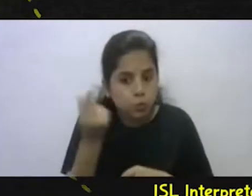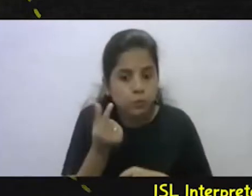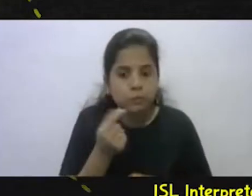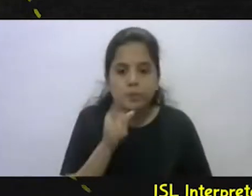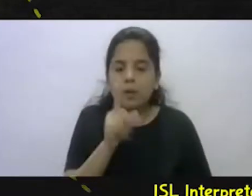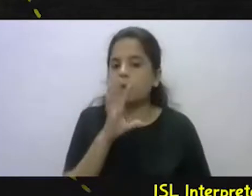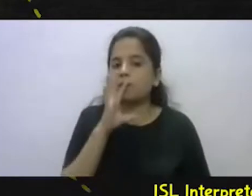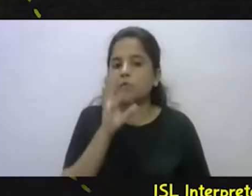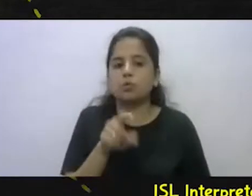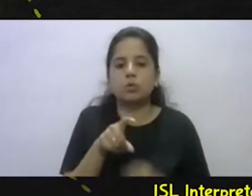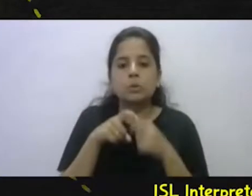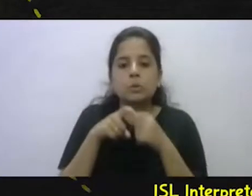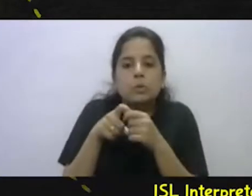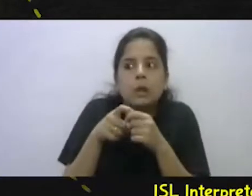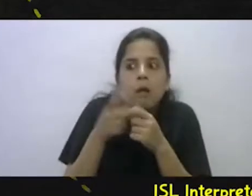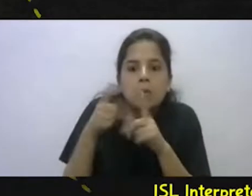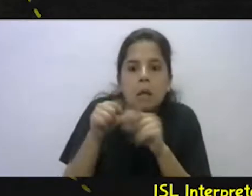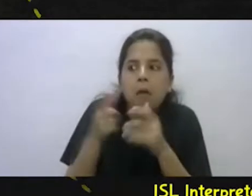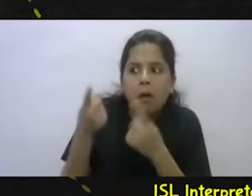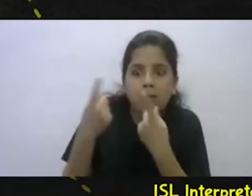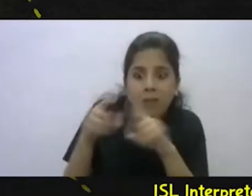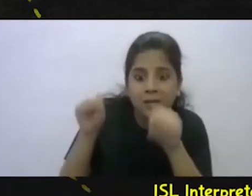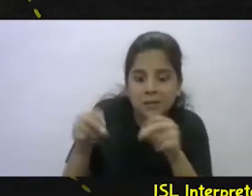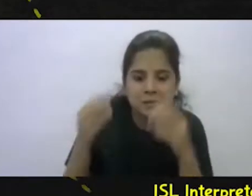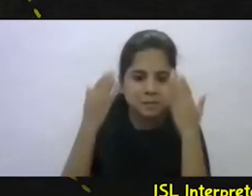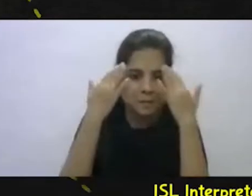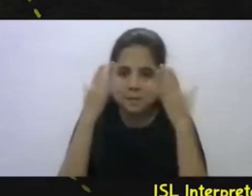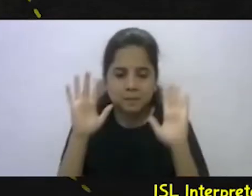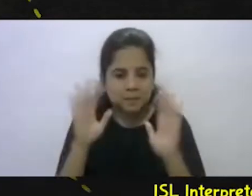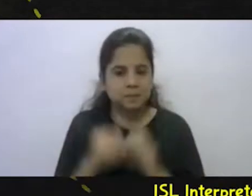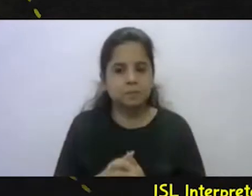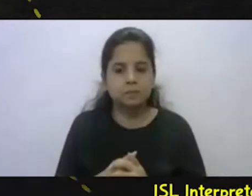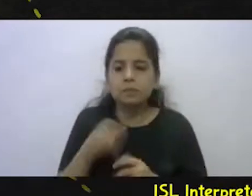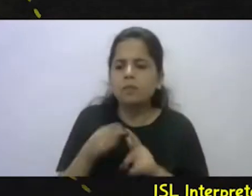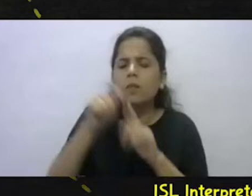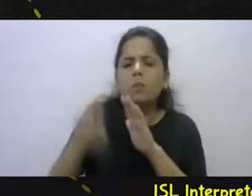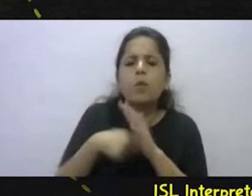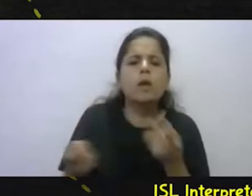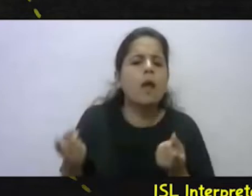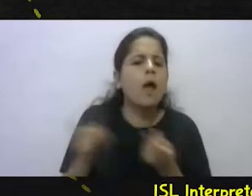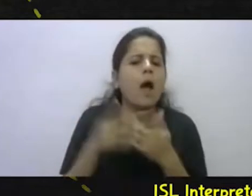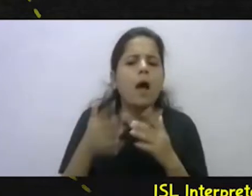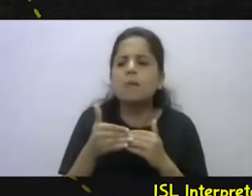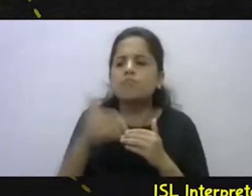really question the ethics of that data very often. So what ended up happening with that project actually was it never went ahead.